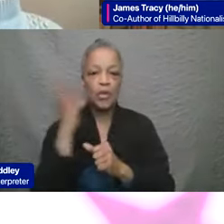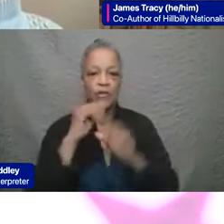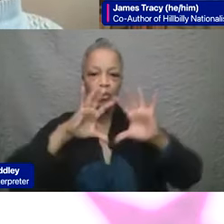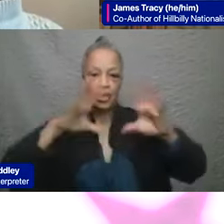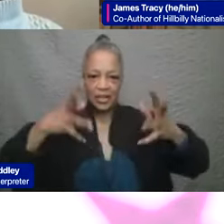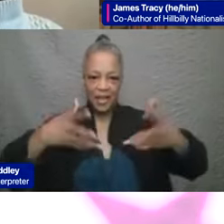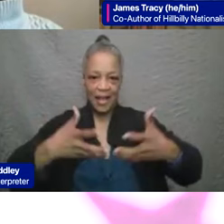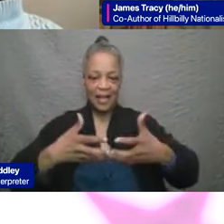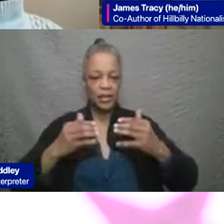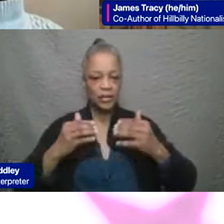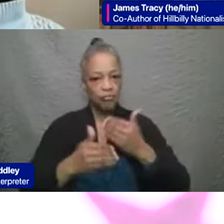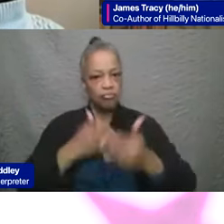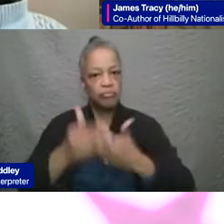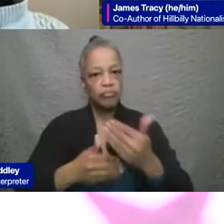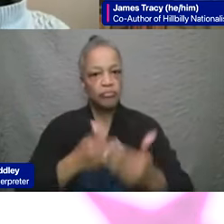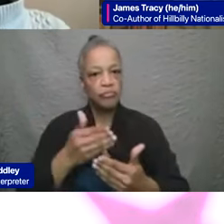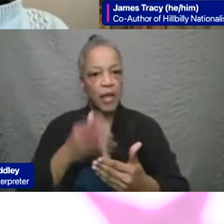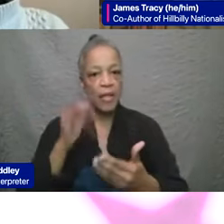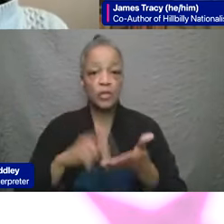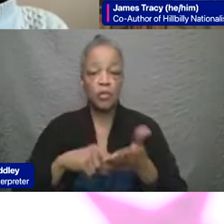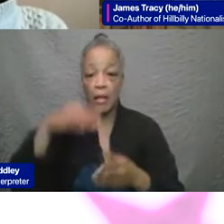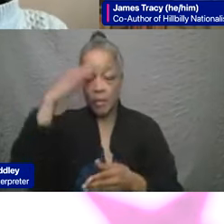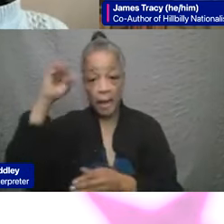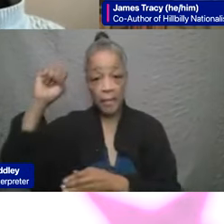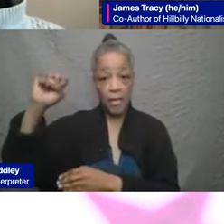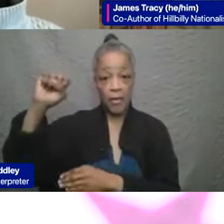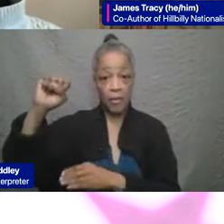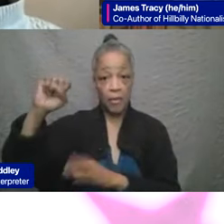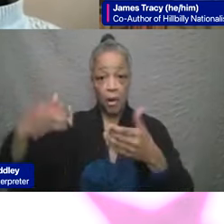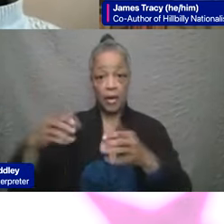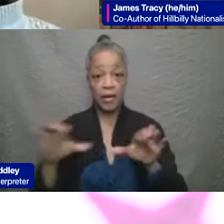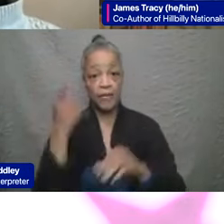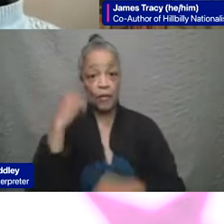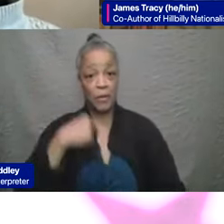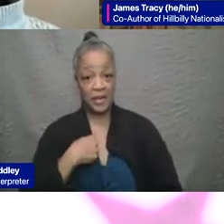as it grows forward. And that is what the Black Panther Party did for me.